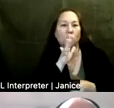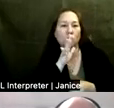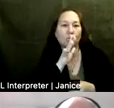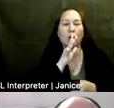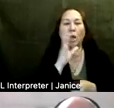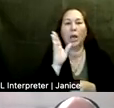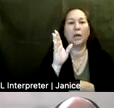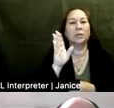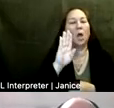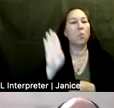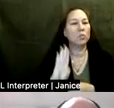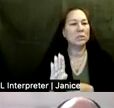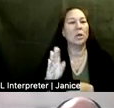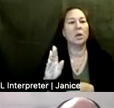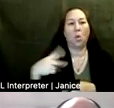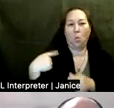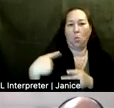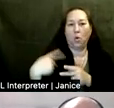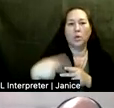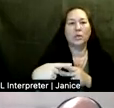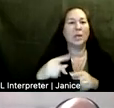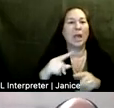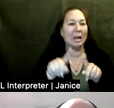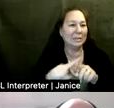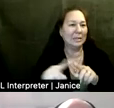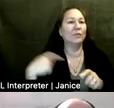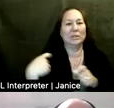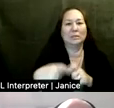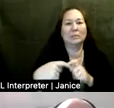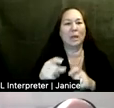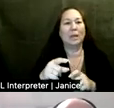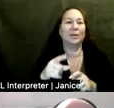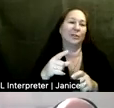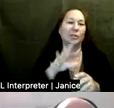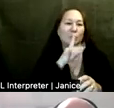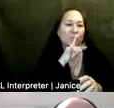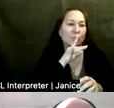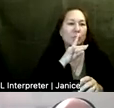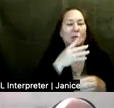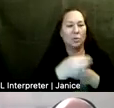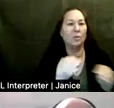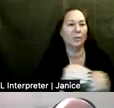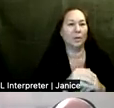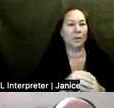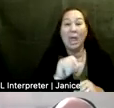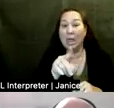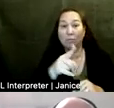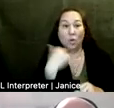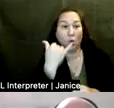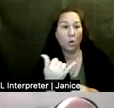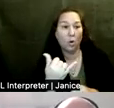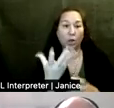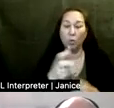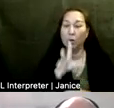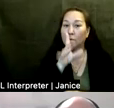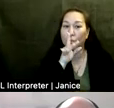number of Spanish-speaking compliance officers. So if somebody wants to call and speak and